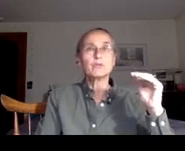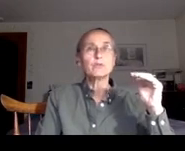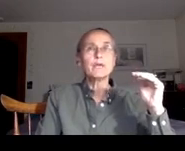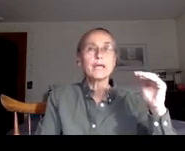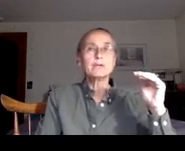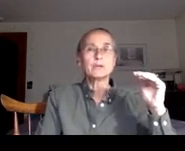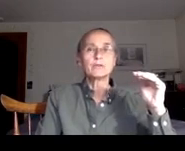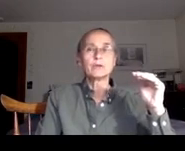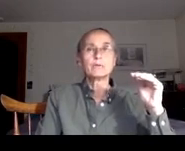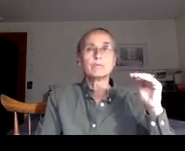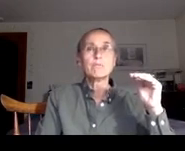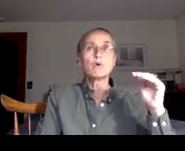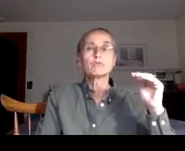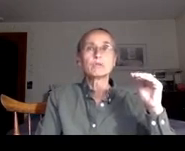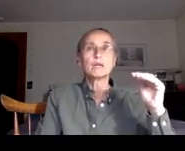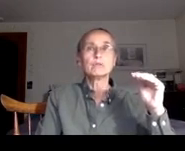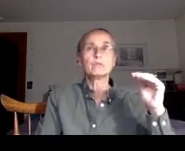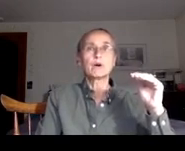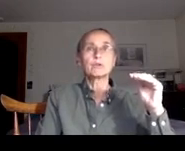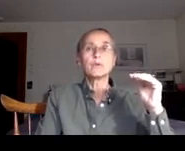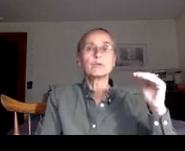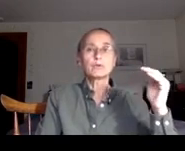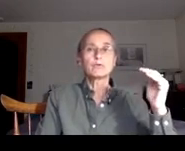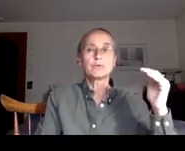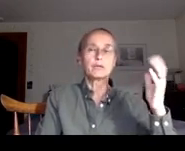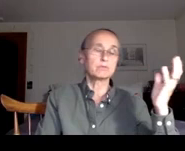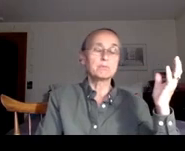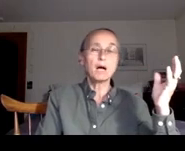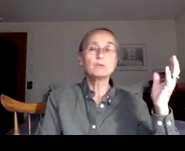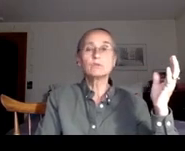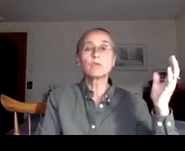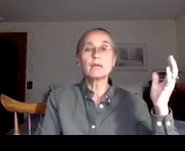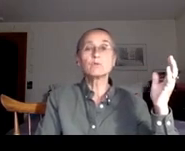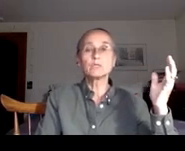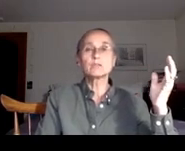by certain ages, most kids are doing certain things.